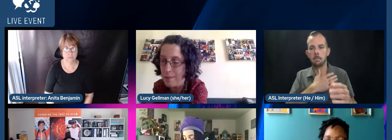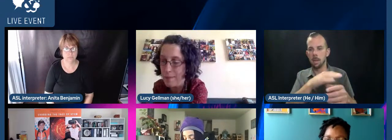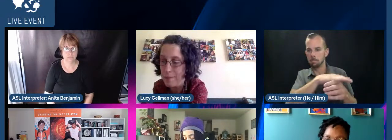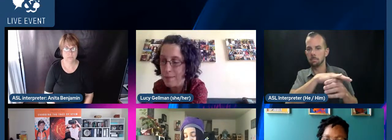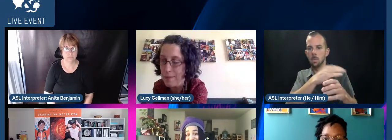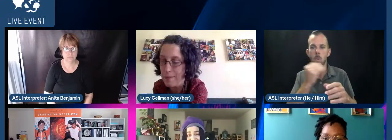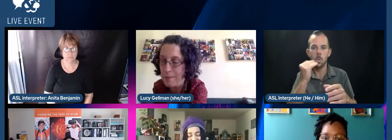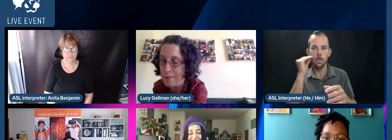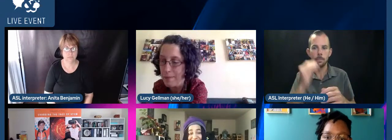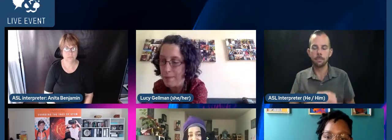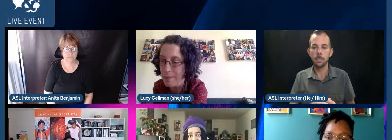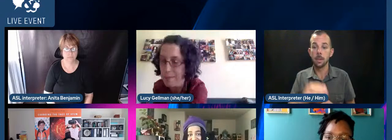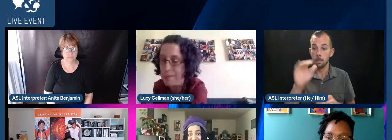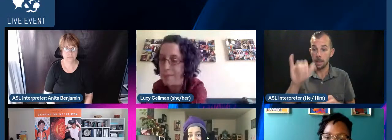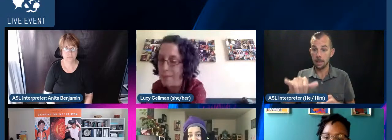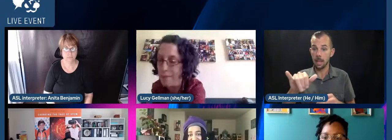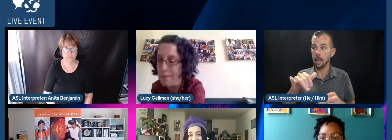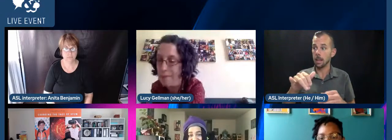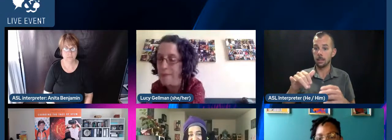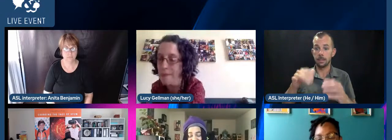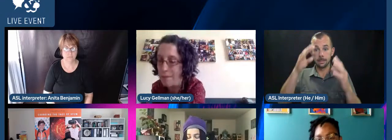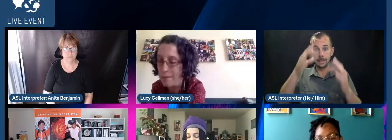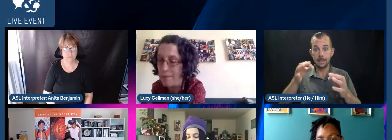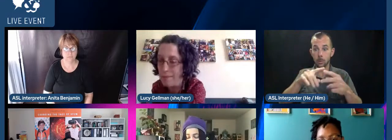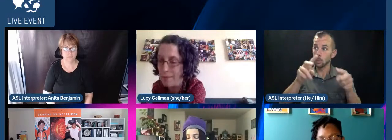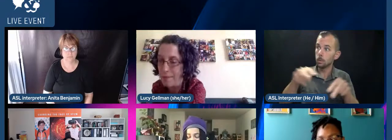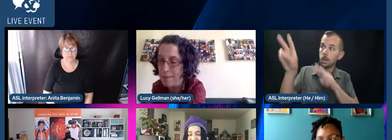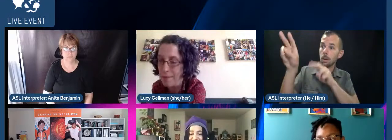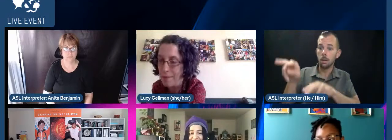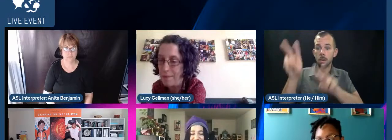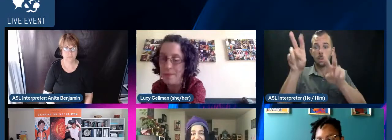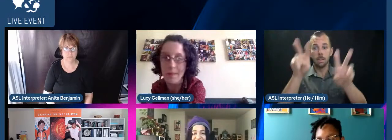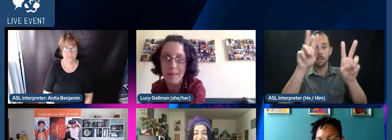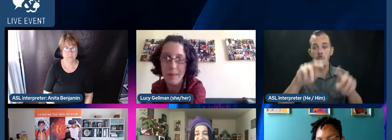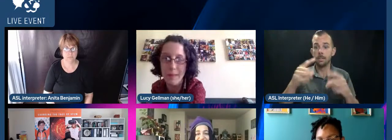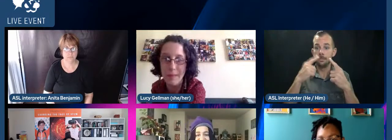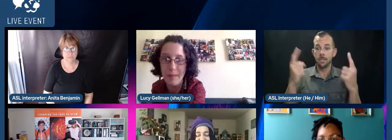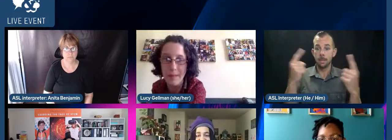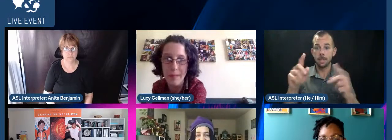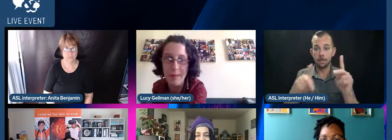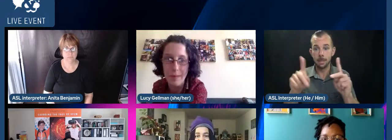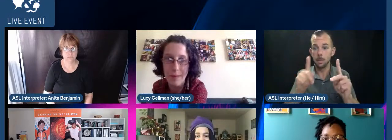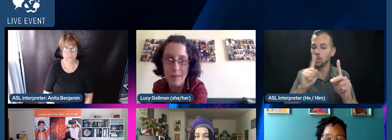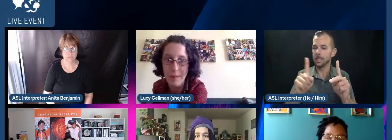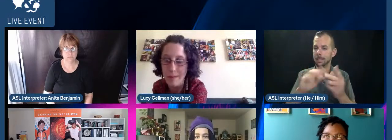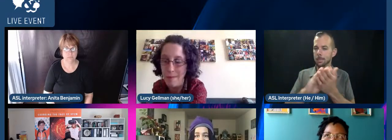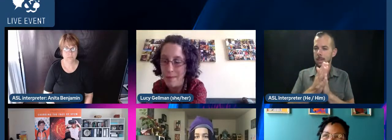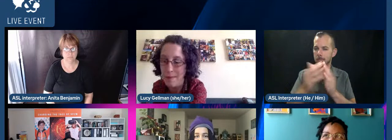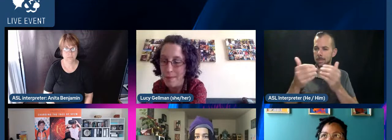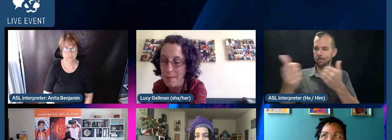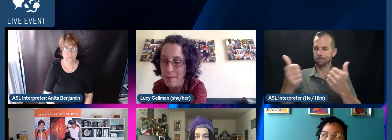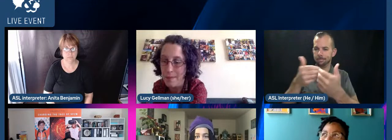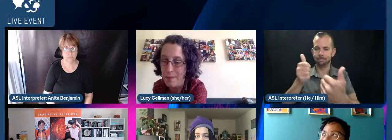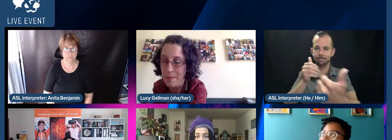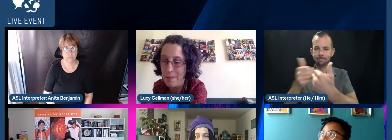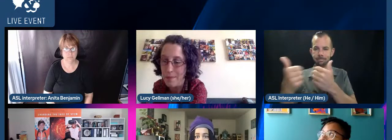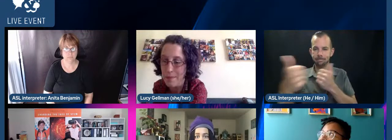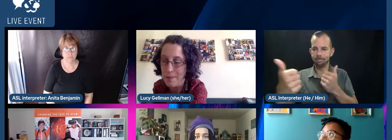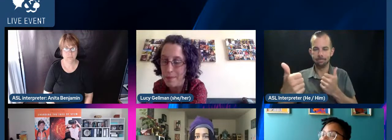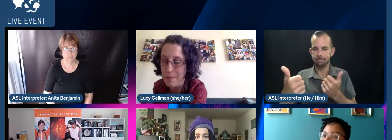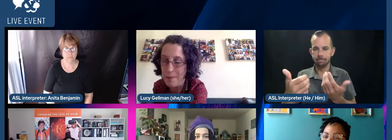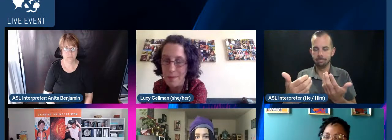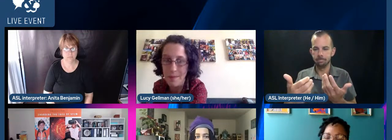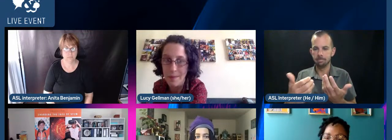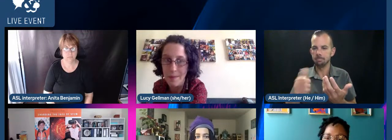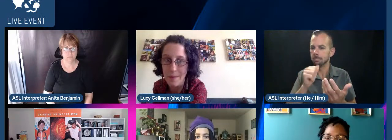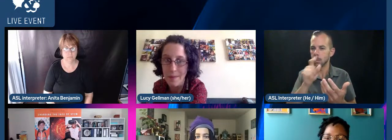work by pitting us against each other in really significant ways. And I don't just think that, like, you know, I think that